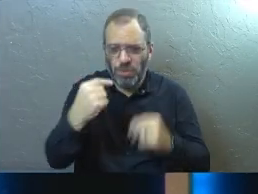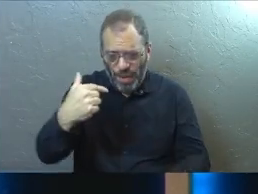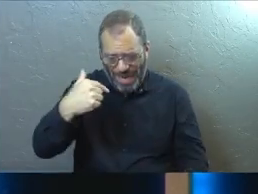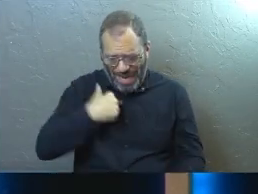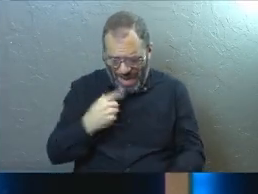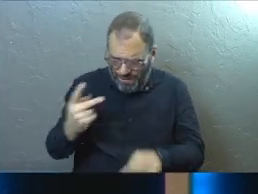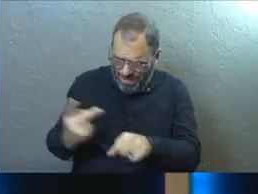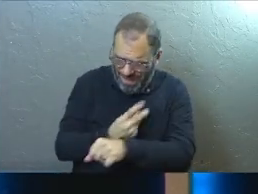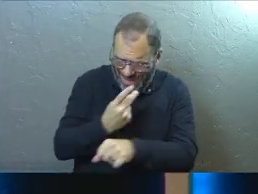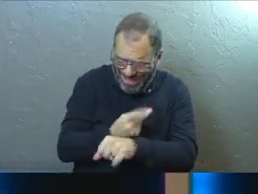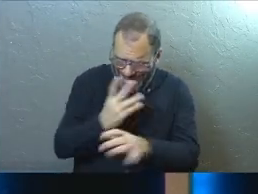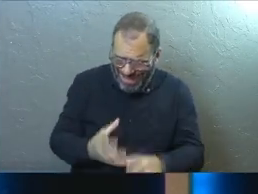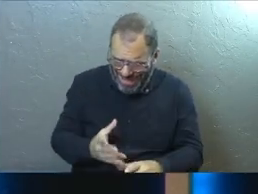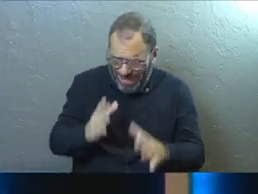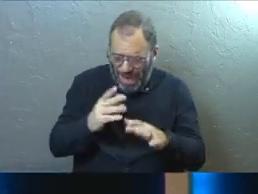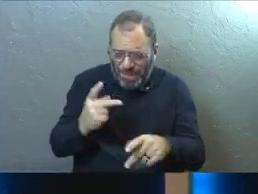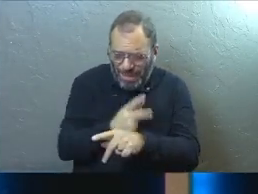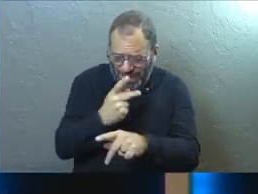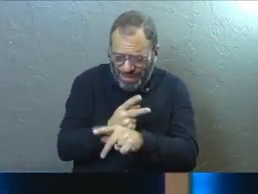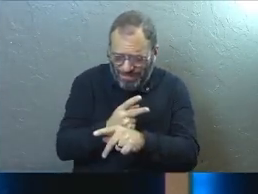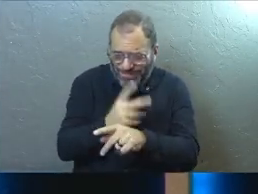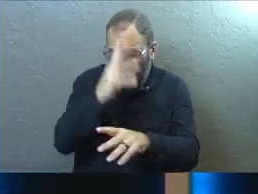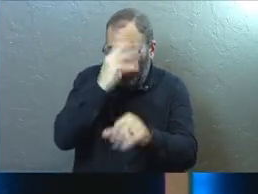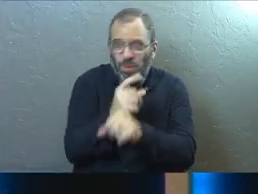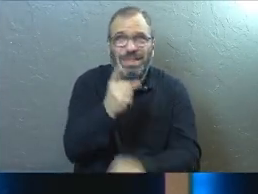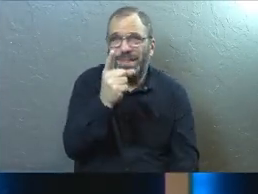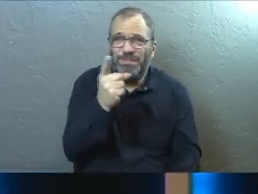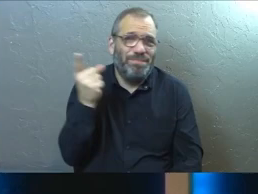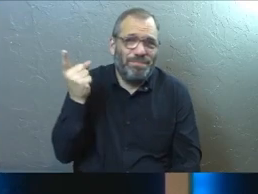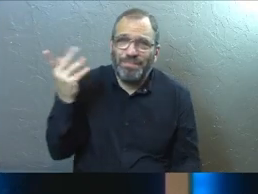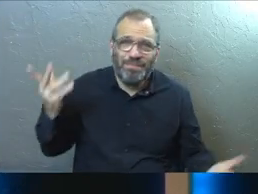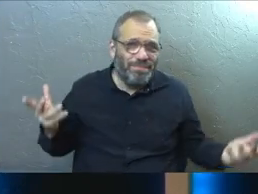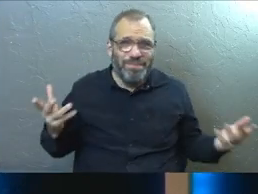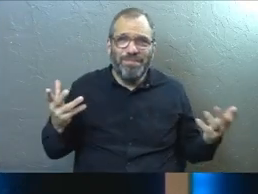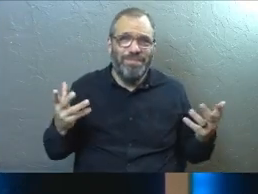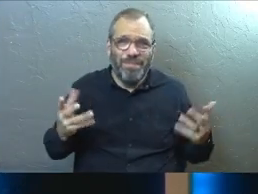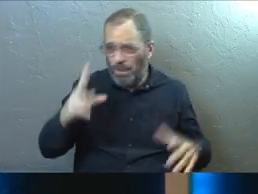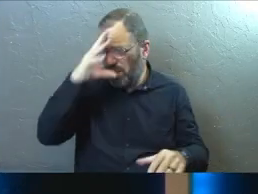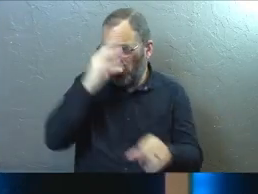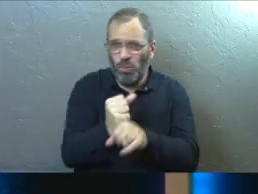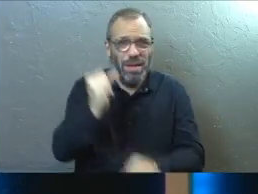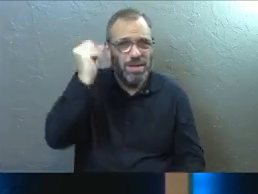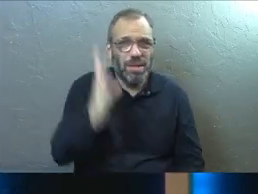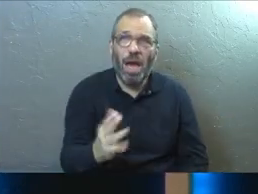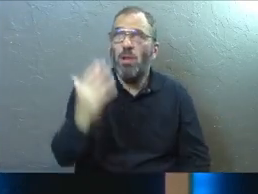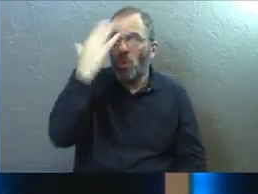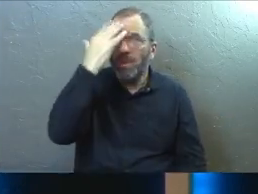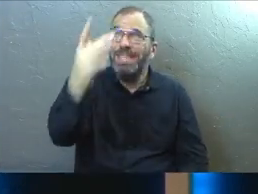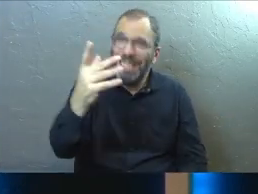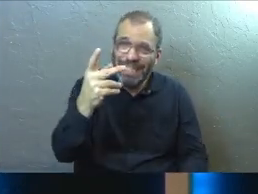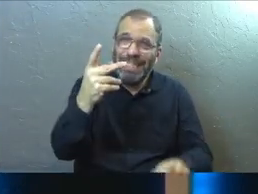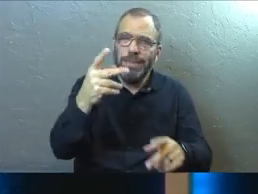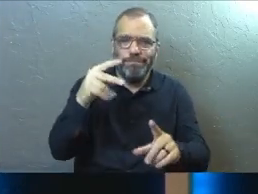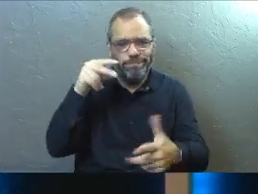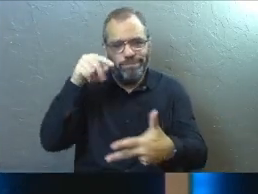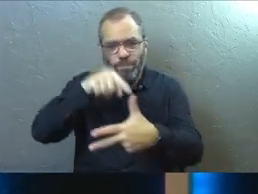I am that sheep that's just going to trust in him. I'm going to trust in God, and I'm going to know that he watches over me, that he protects me, and that